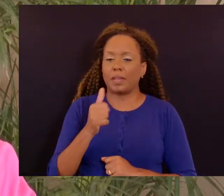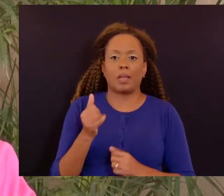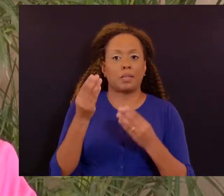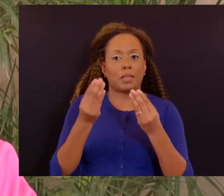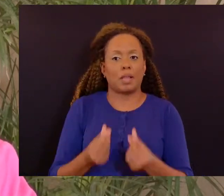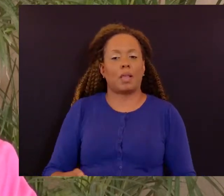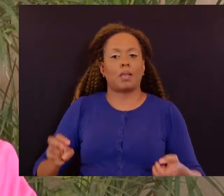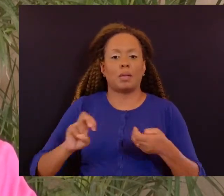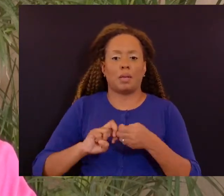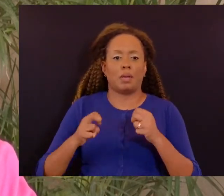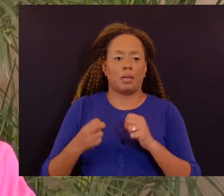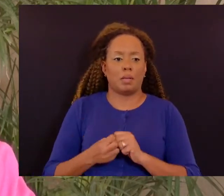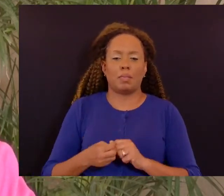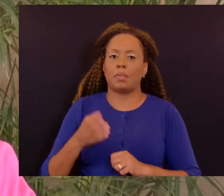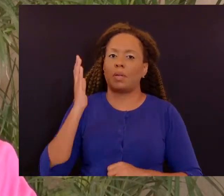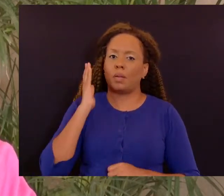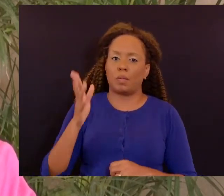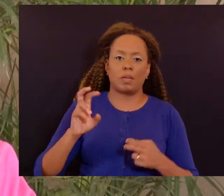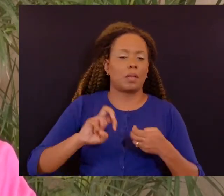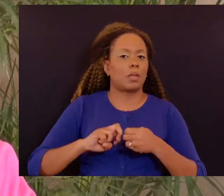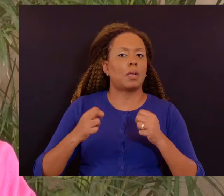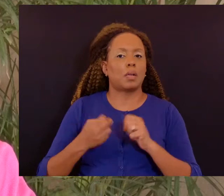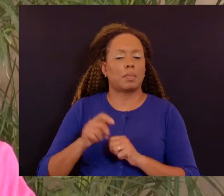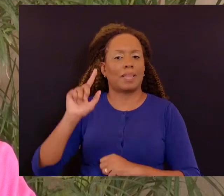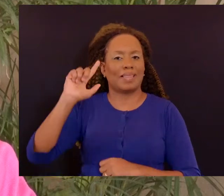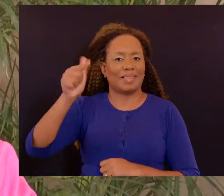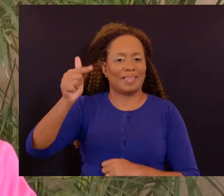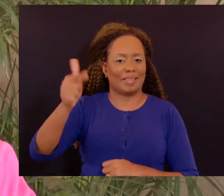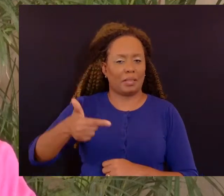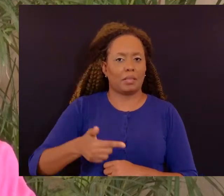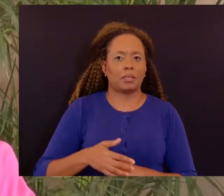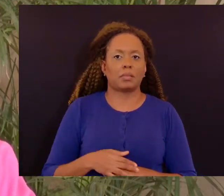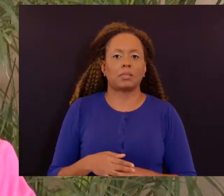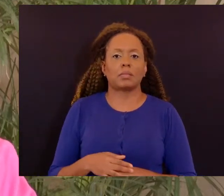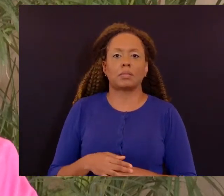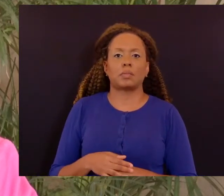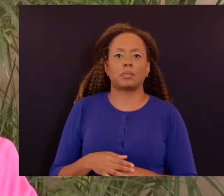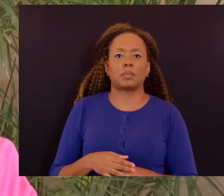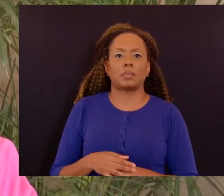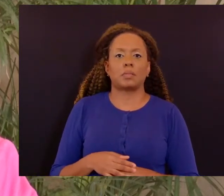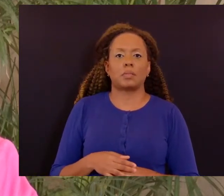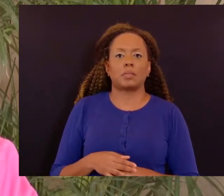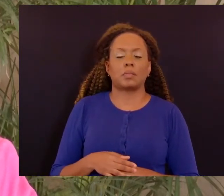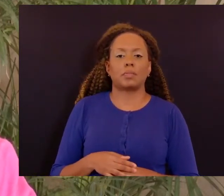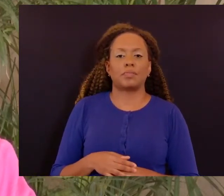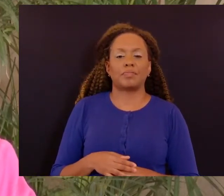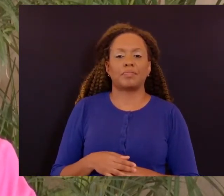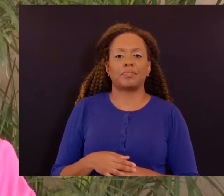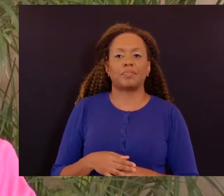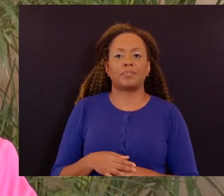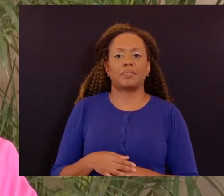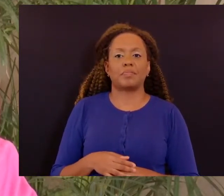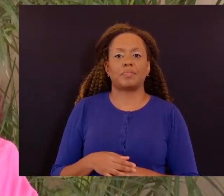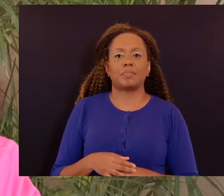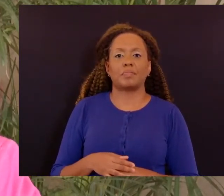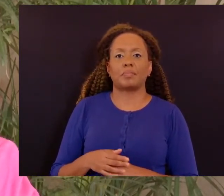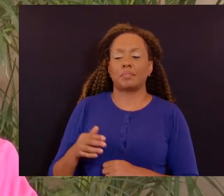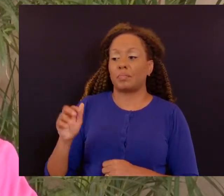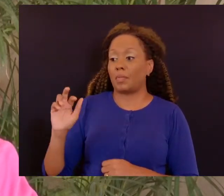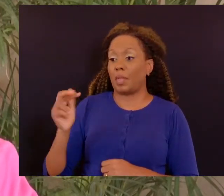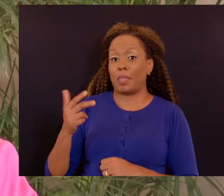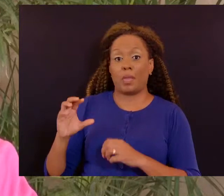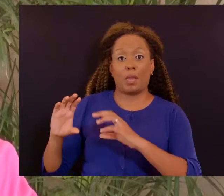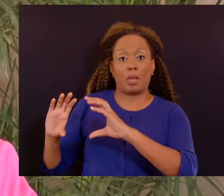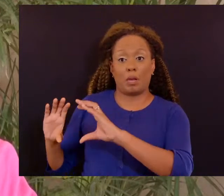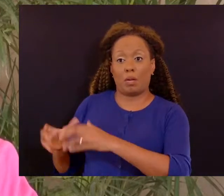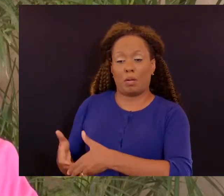is going to come back to haunt us at some time in the future. The minister would have also spoken to the other children